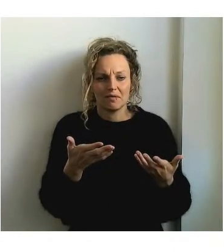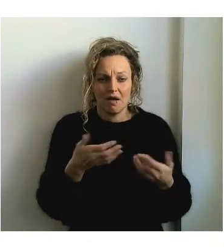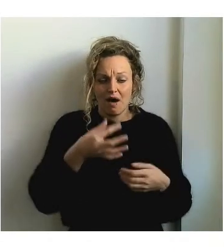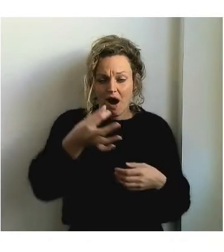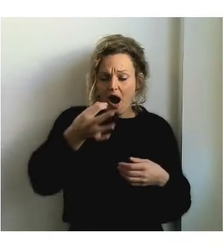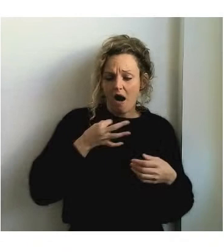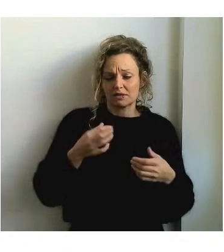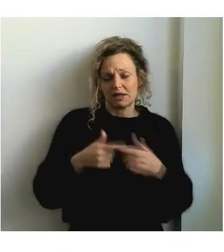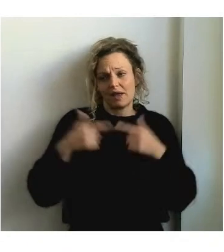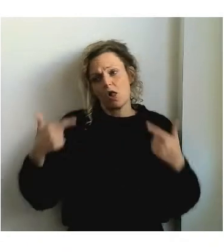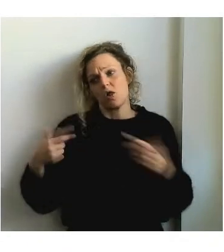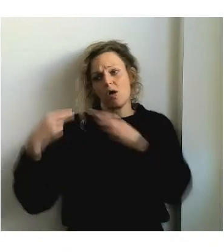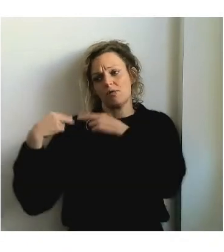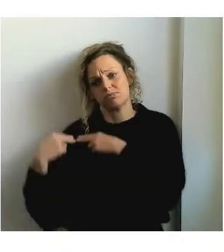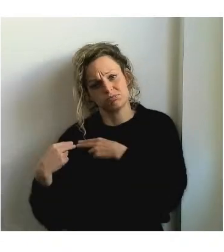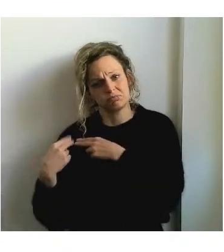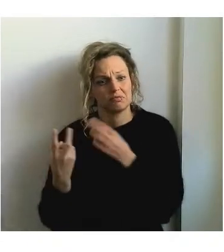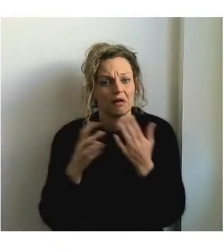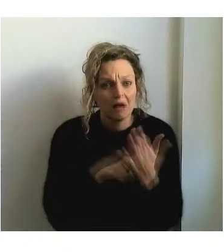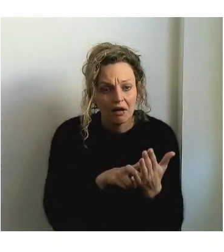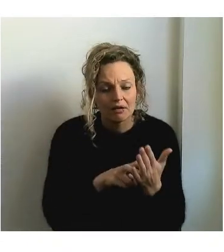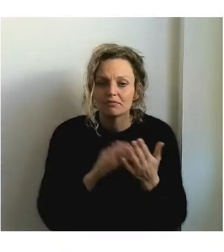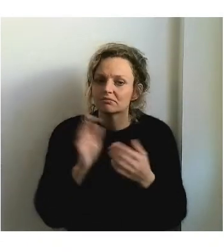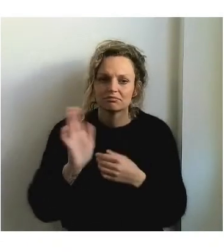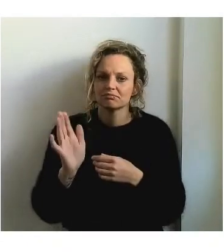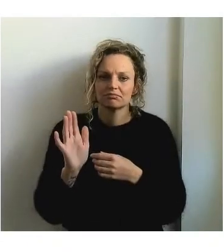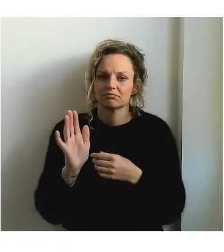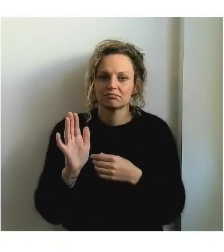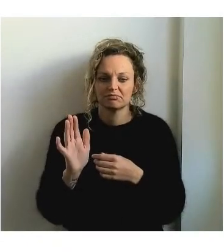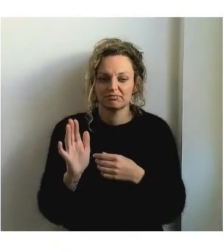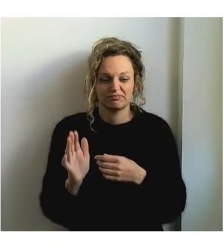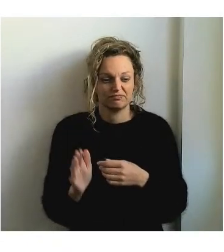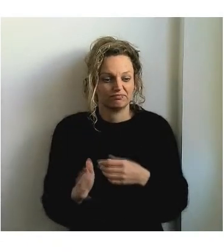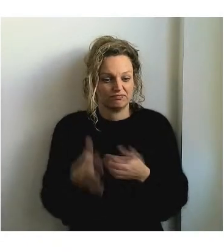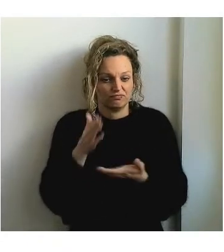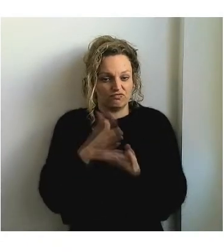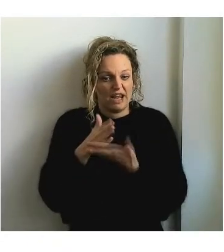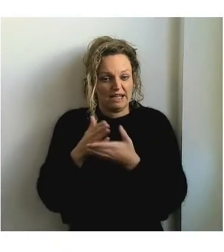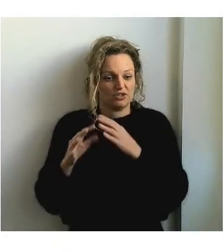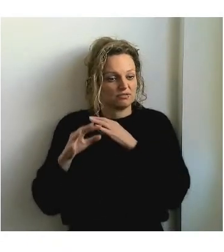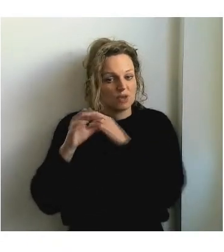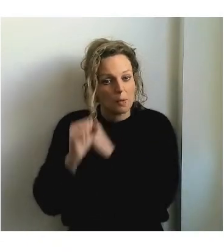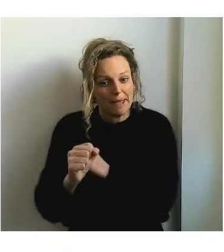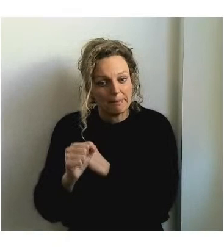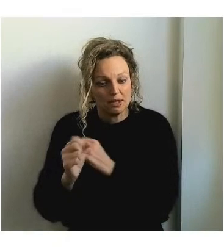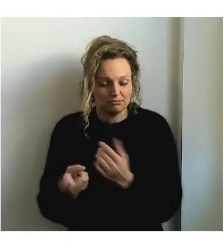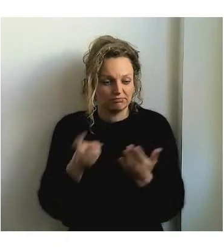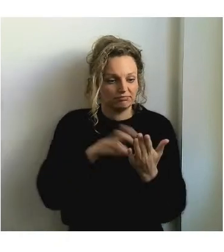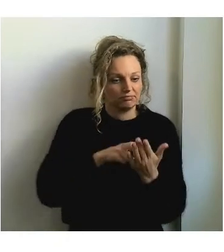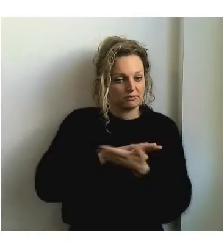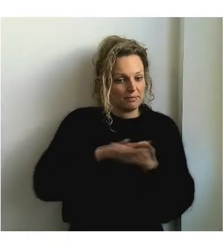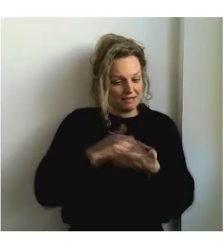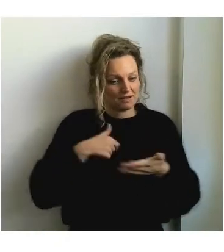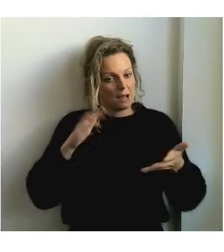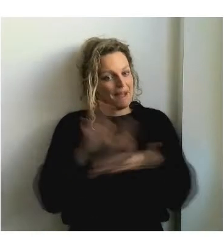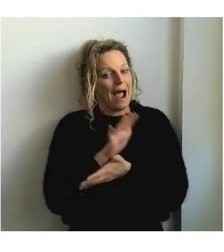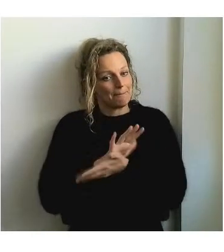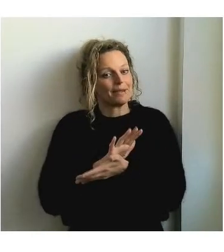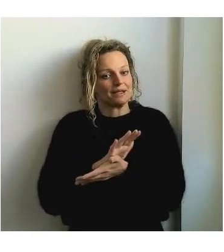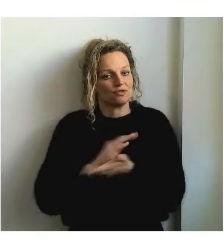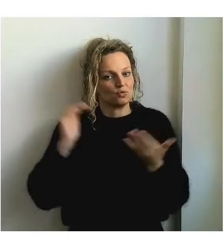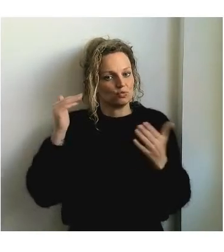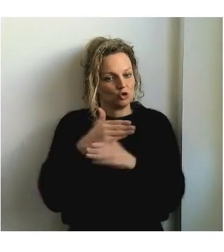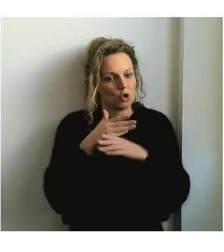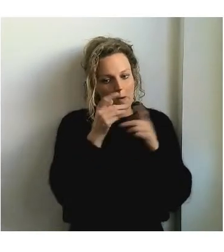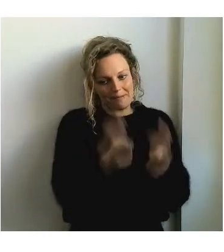say you're inclusive to disabled people and open to employing anyone